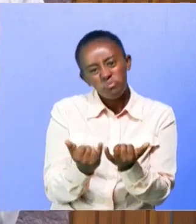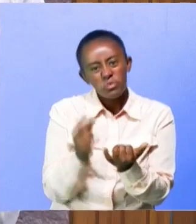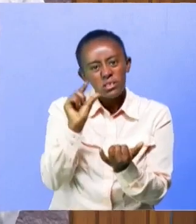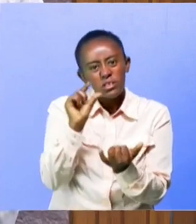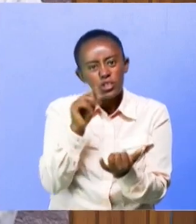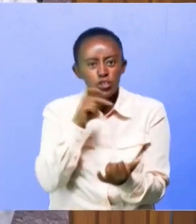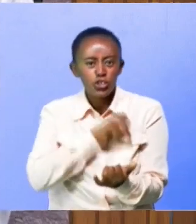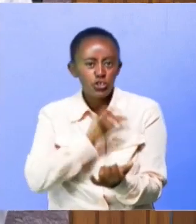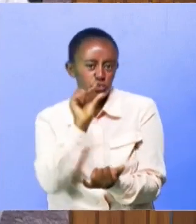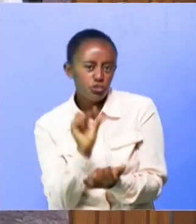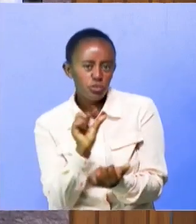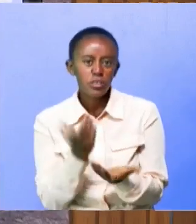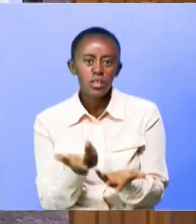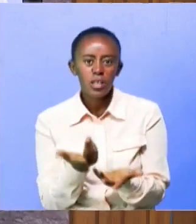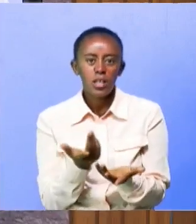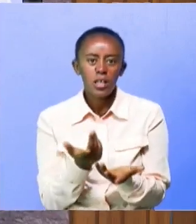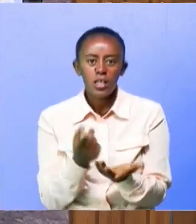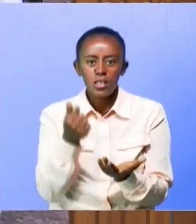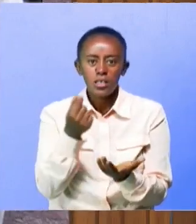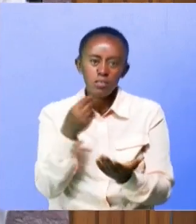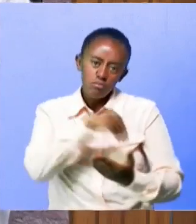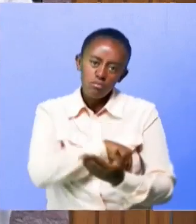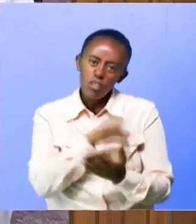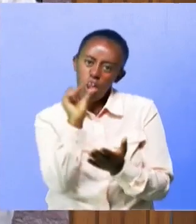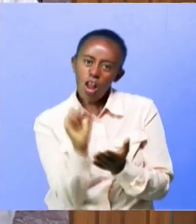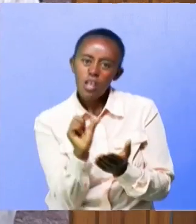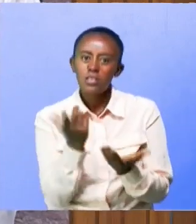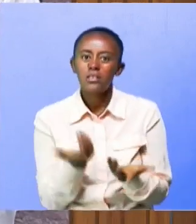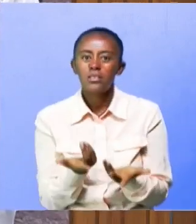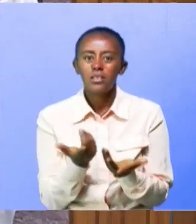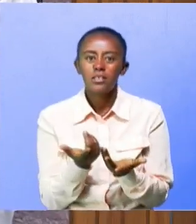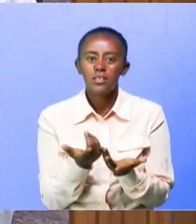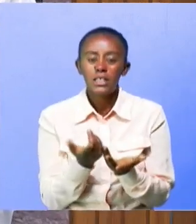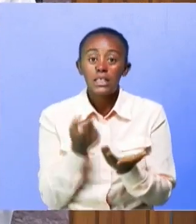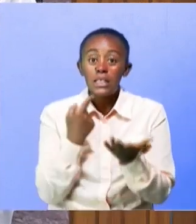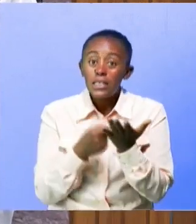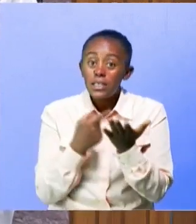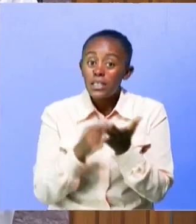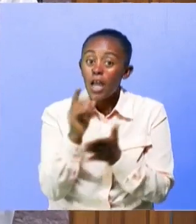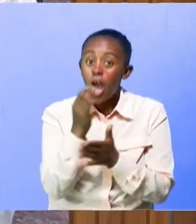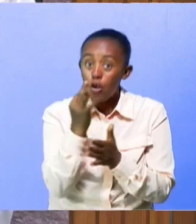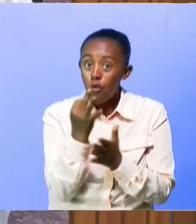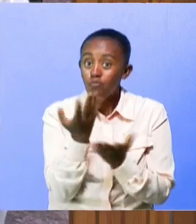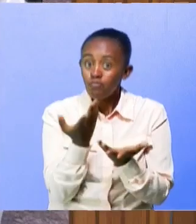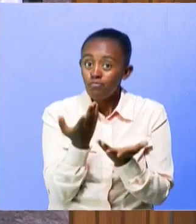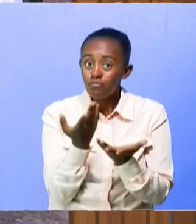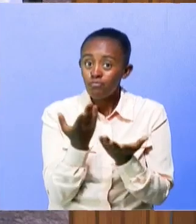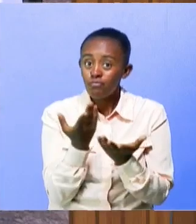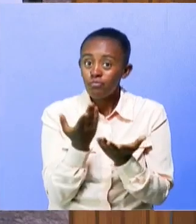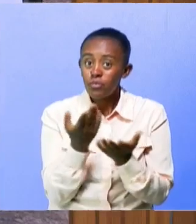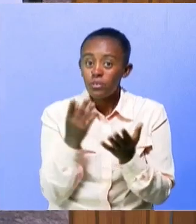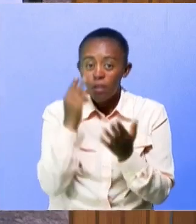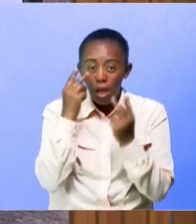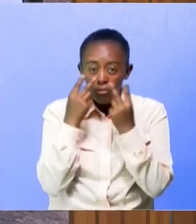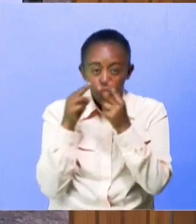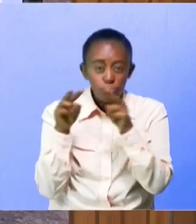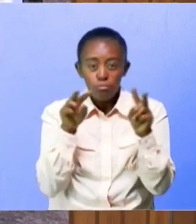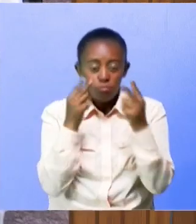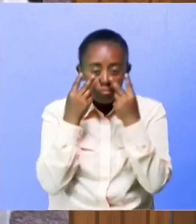salary, less in their income. So this kind of what attitude is that